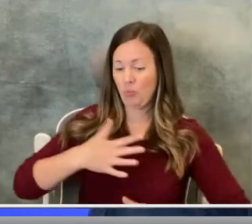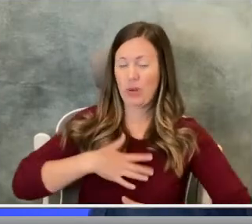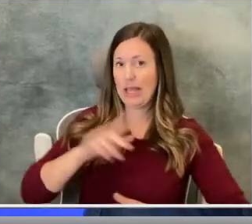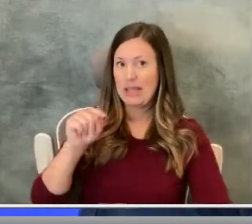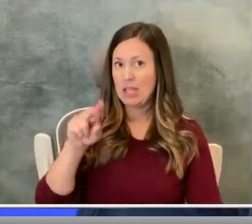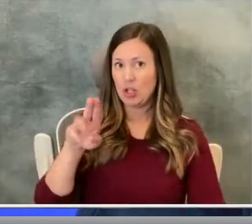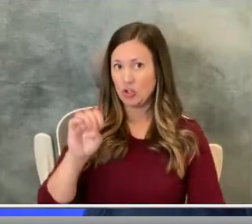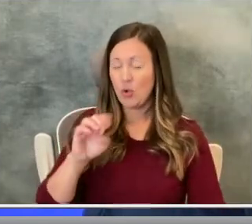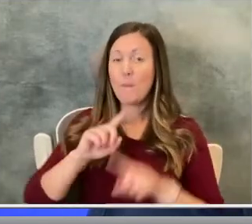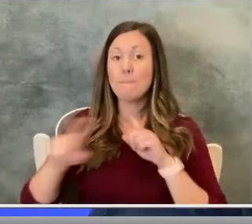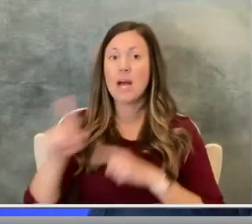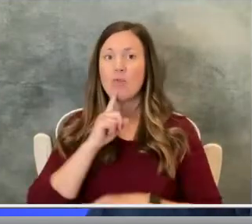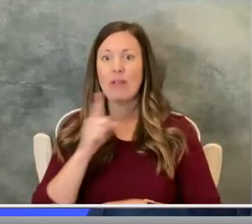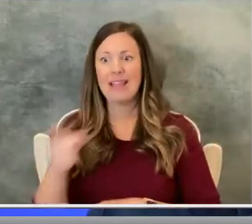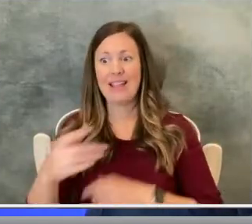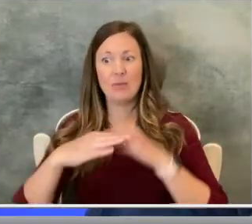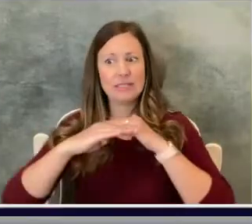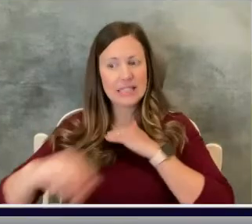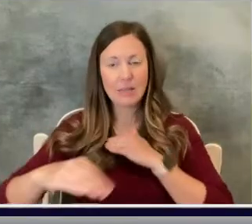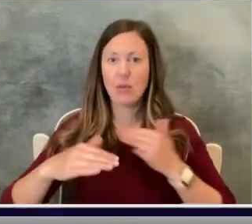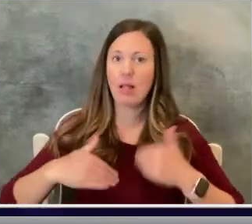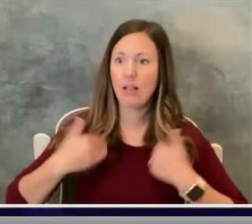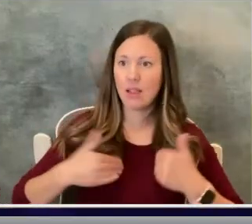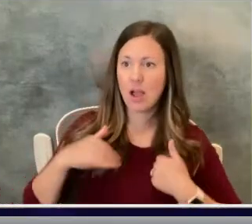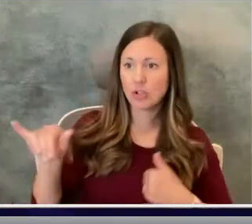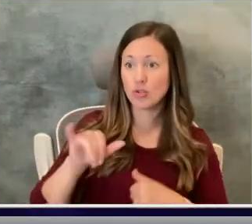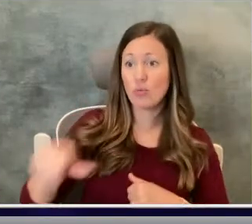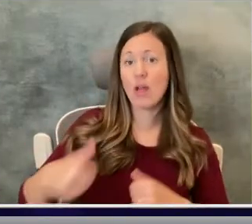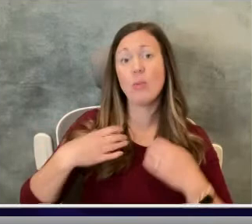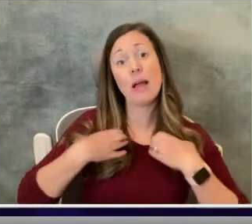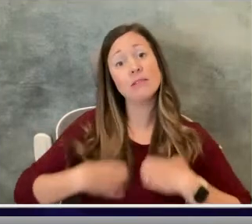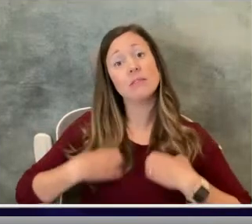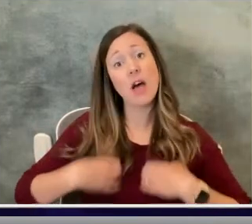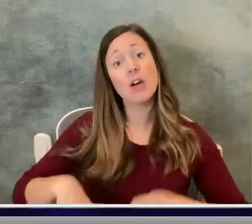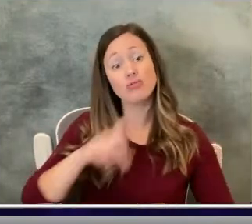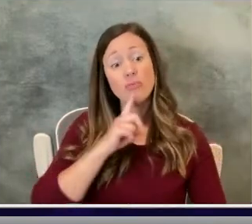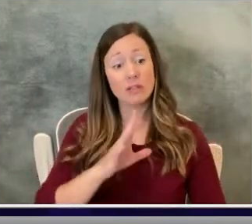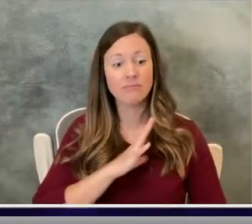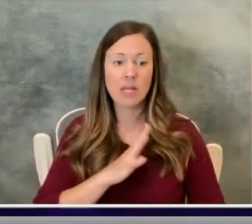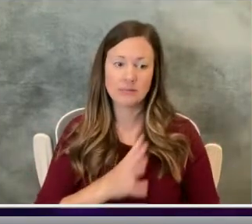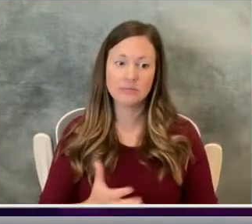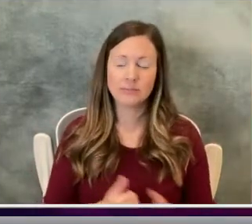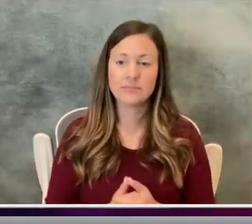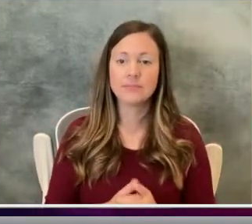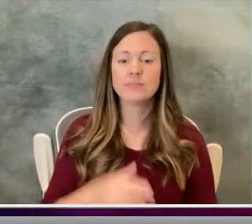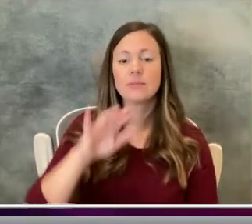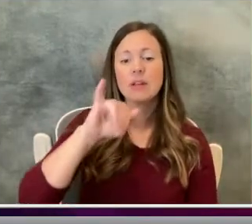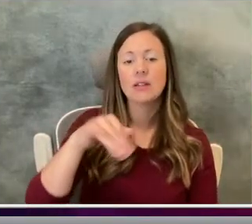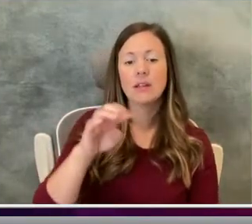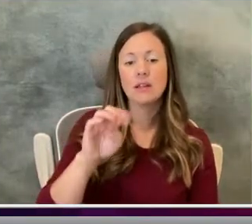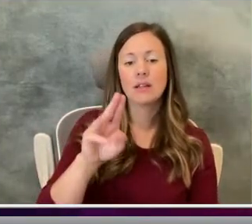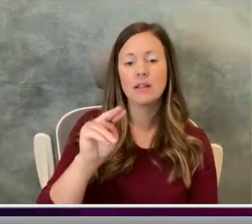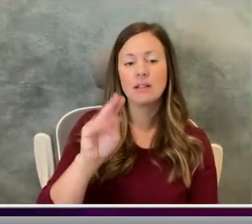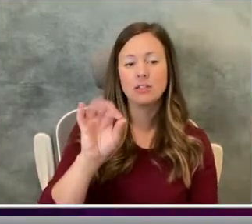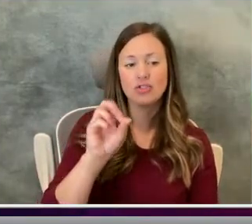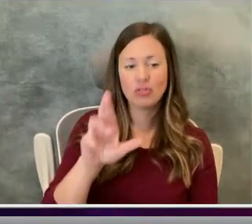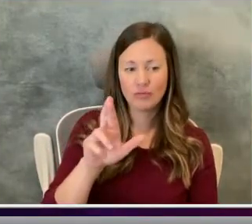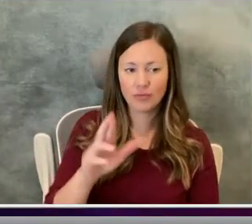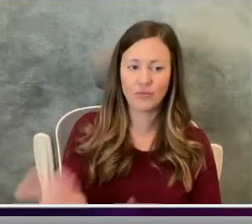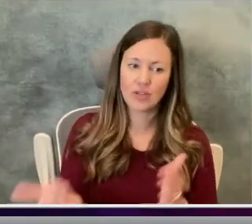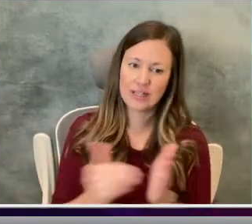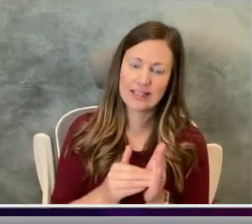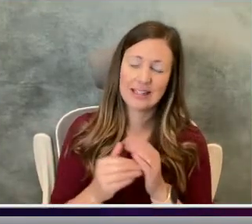lungs were fine. So, Jennifer, I got to bring you back in here, and this is your baby that you're seeing this